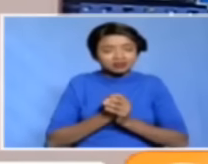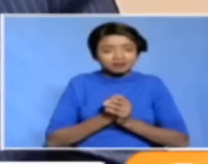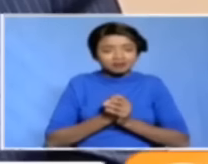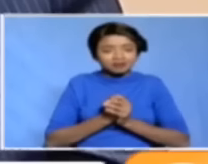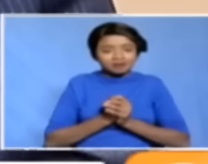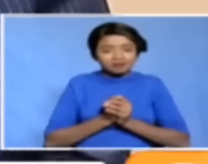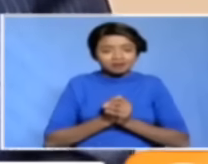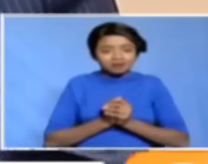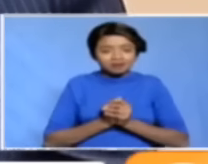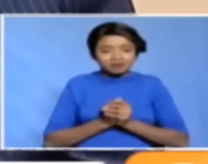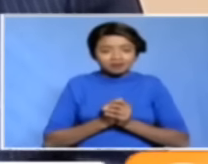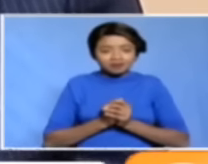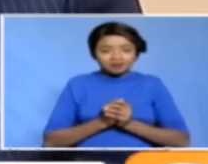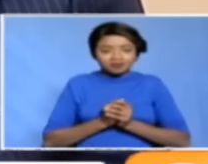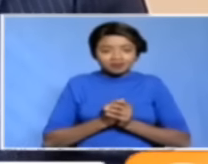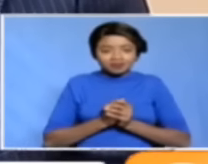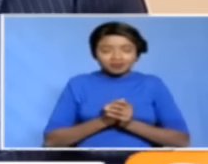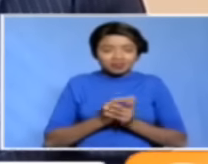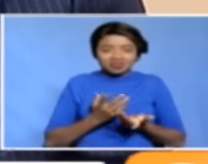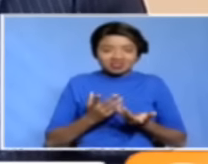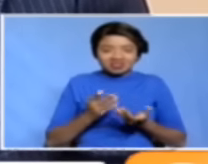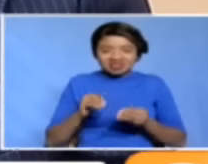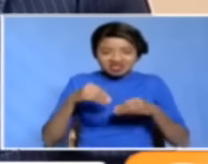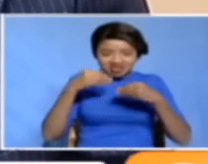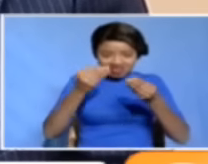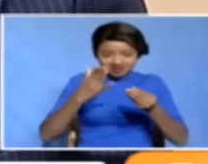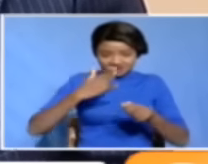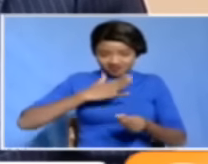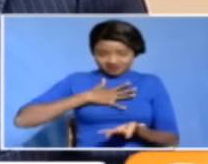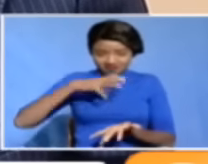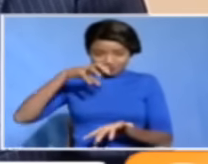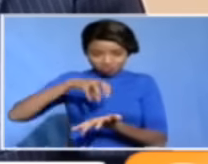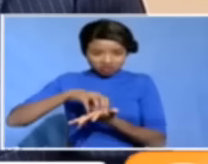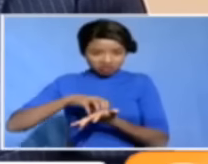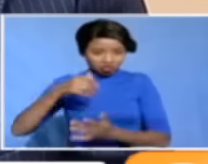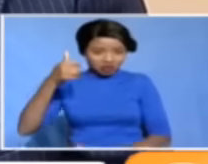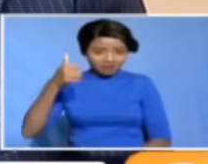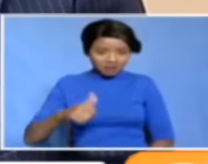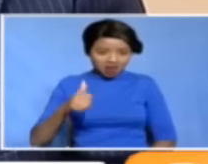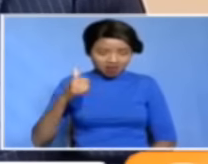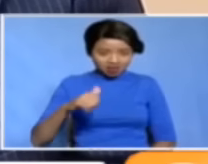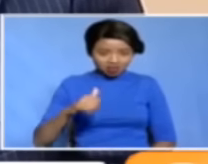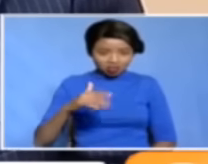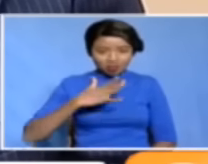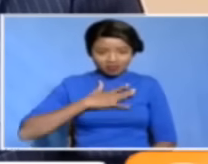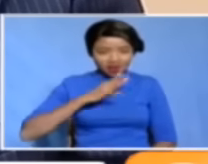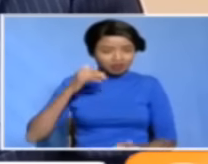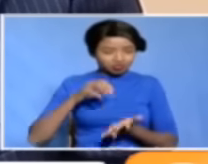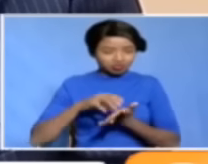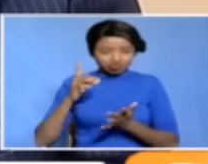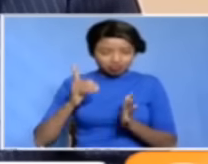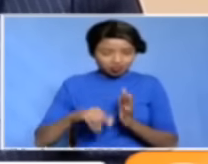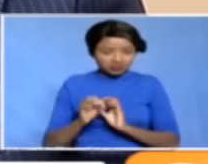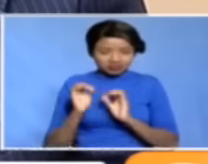your position? We have not given our position as our party and